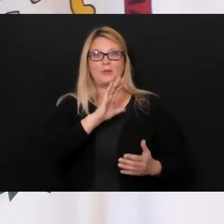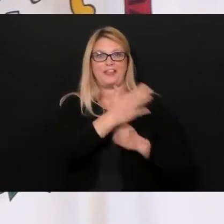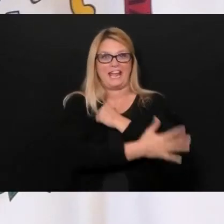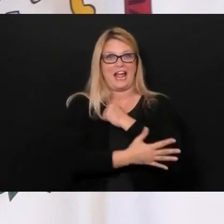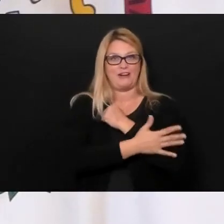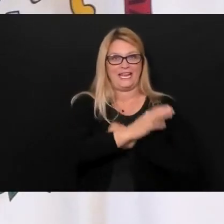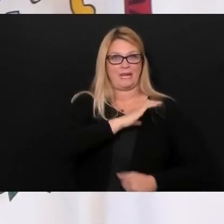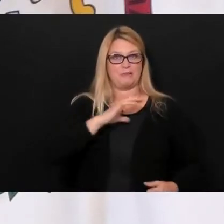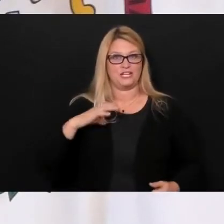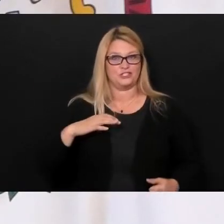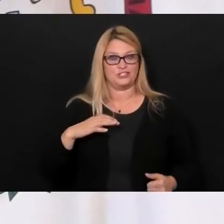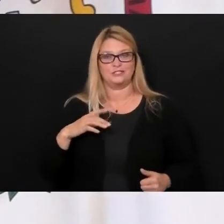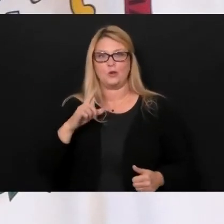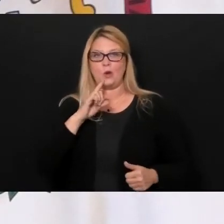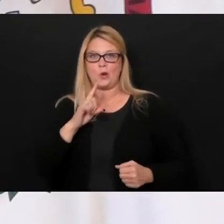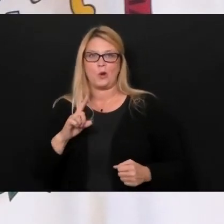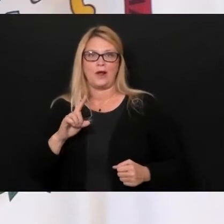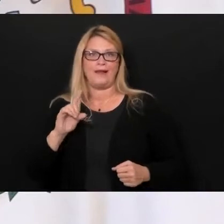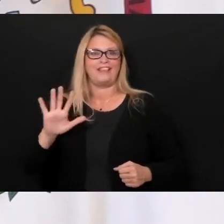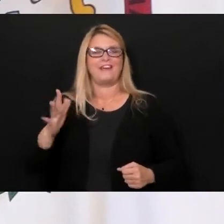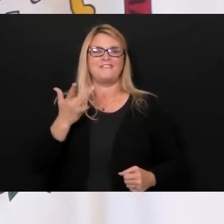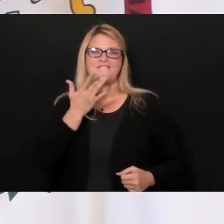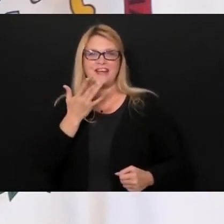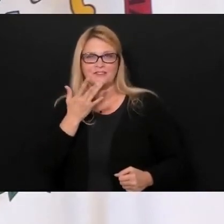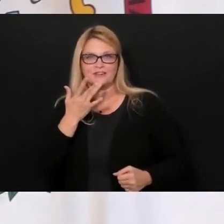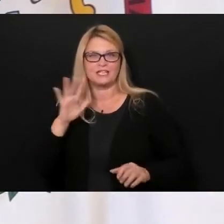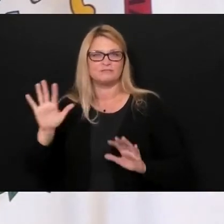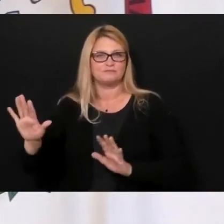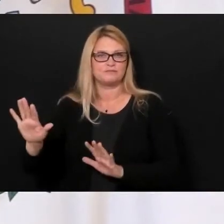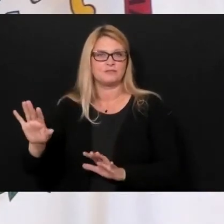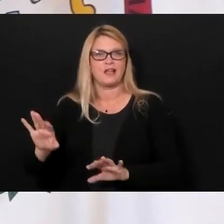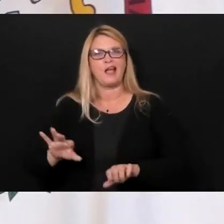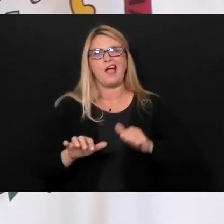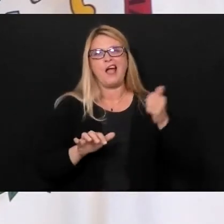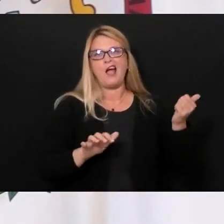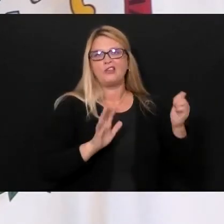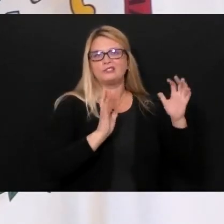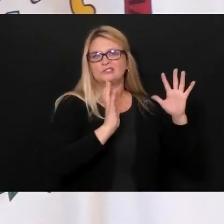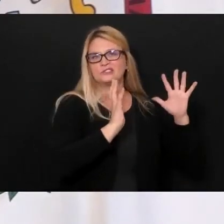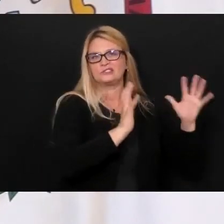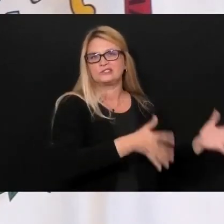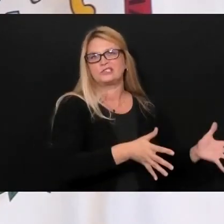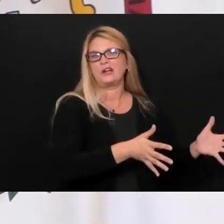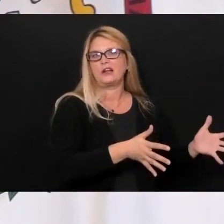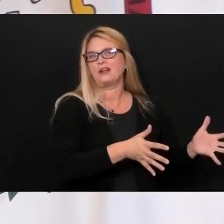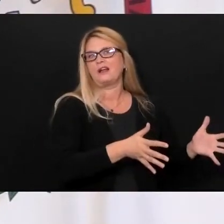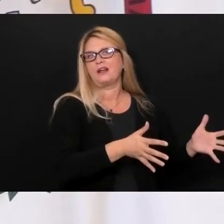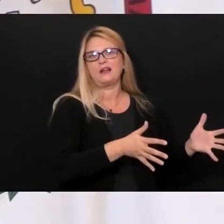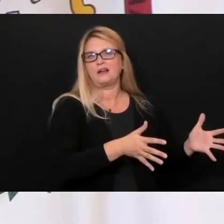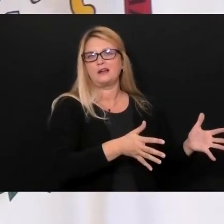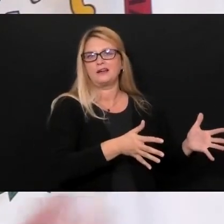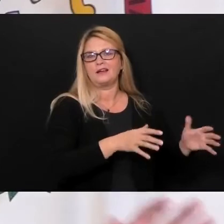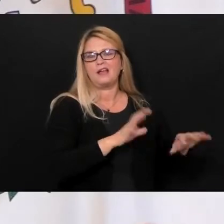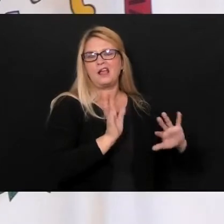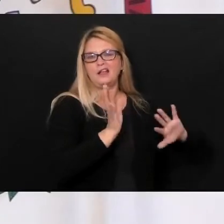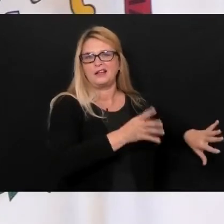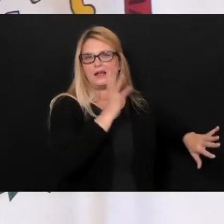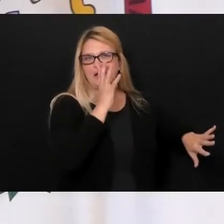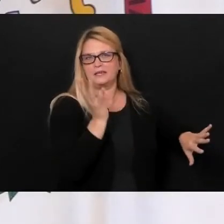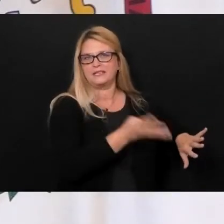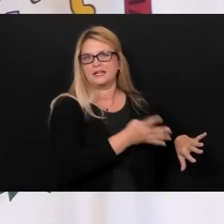commissions or predominantly the county commissions there, and we're going to let the others just fend for themselves as best we can. Maybe we'll throw